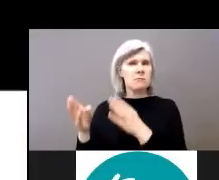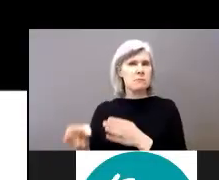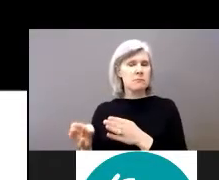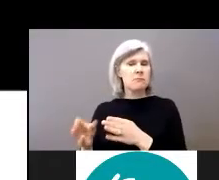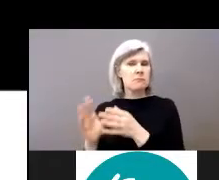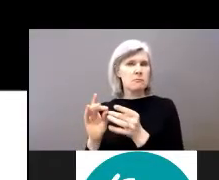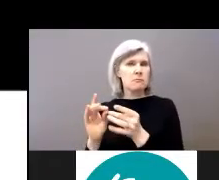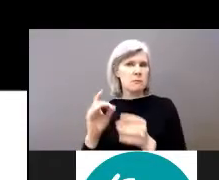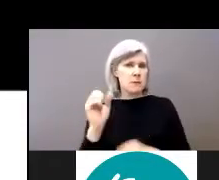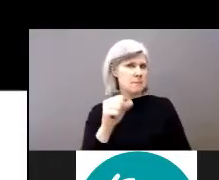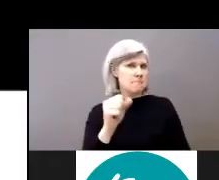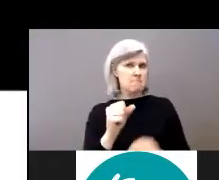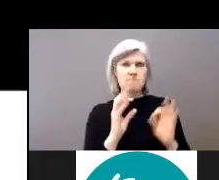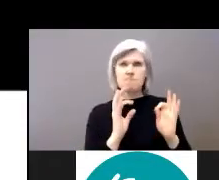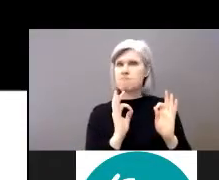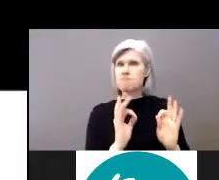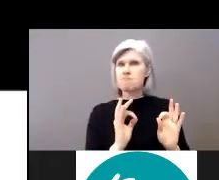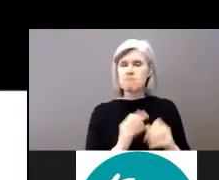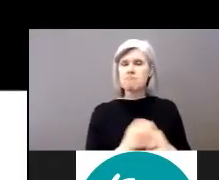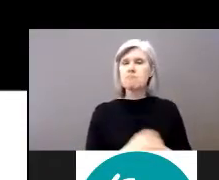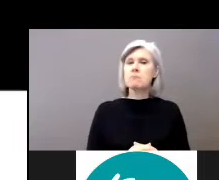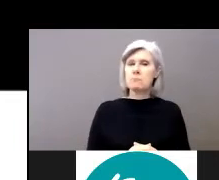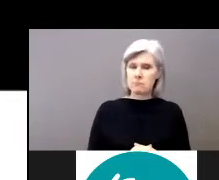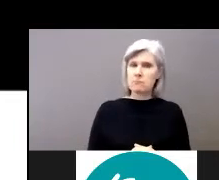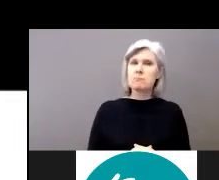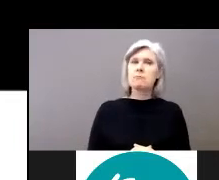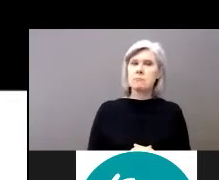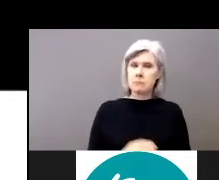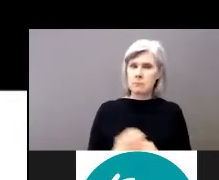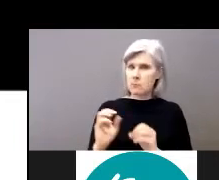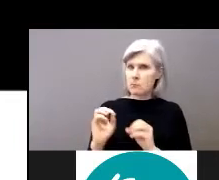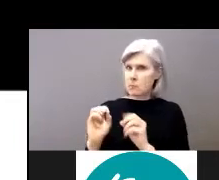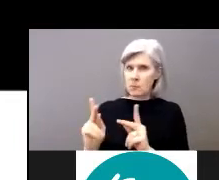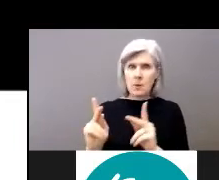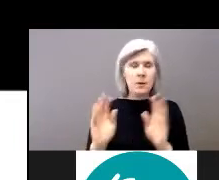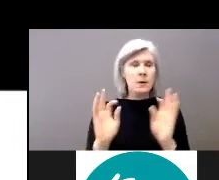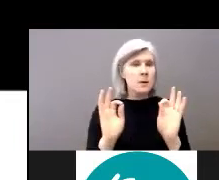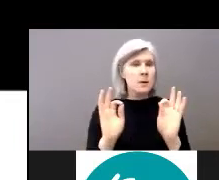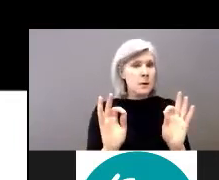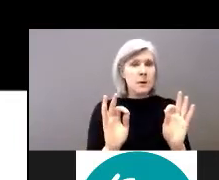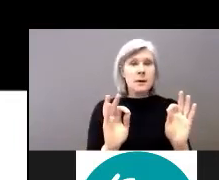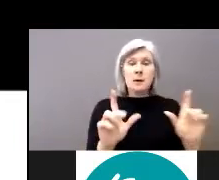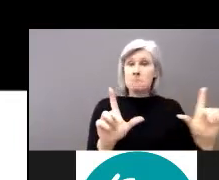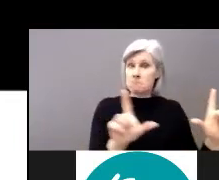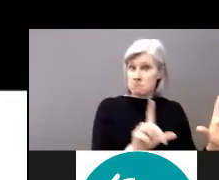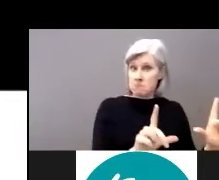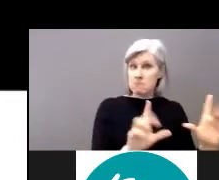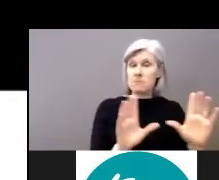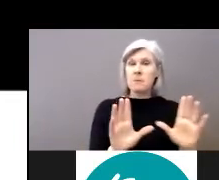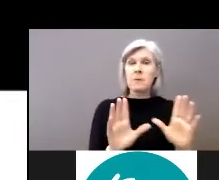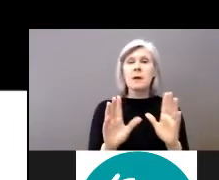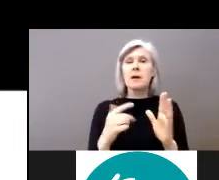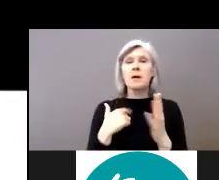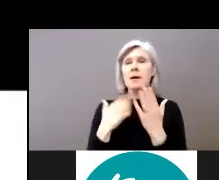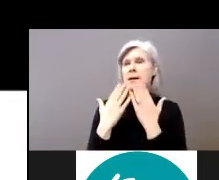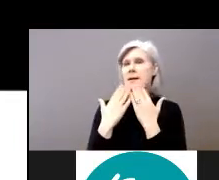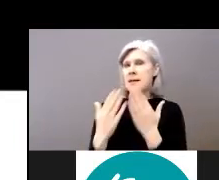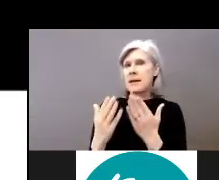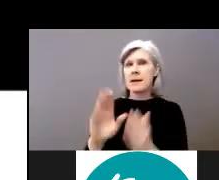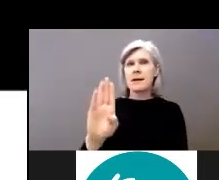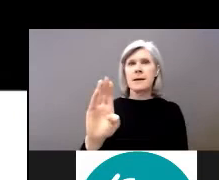to minimize my screen. Okay, good. Well, thank you so much. And thanks to Benedict and